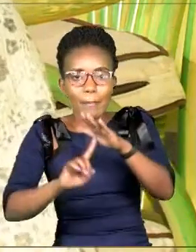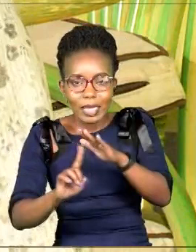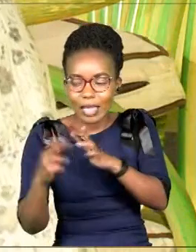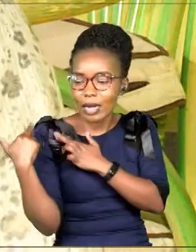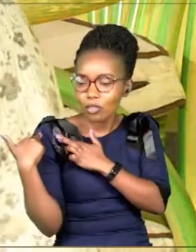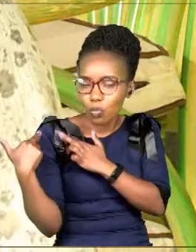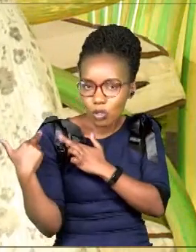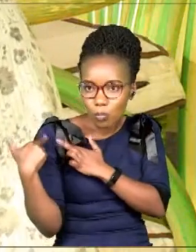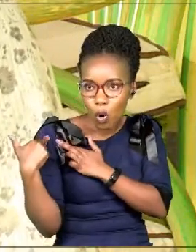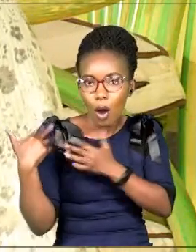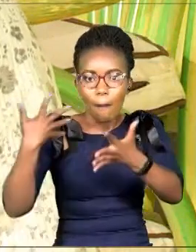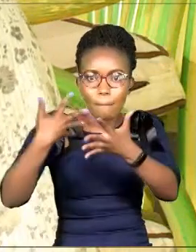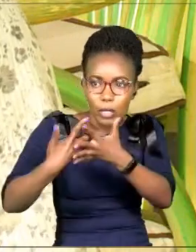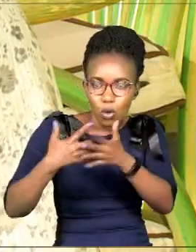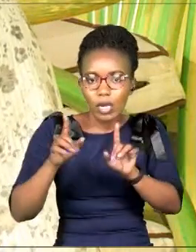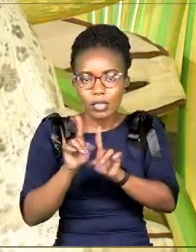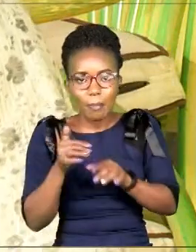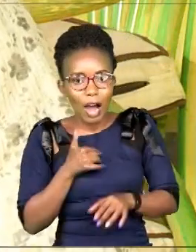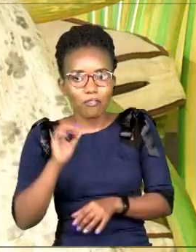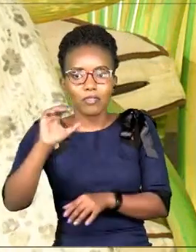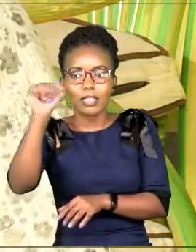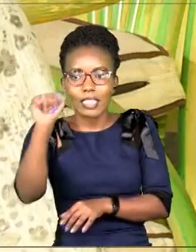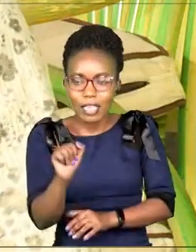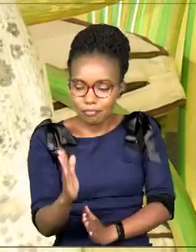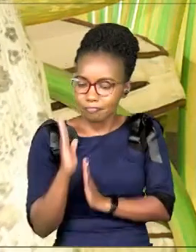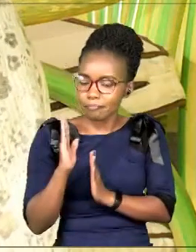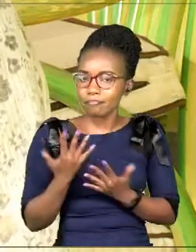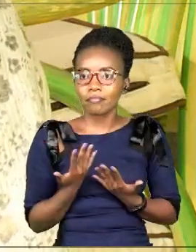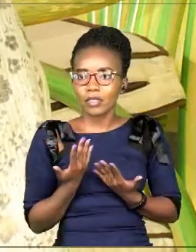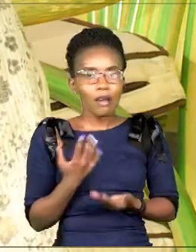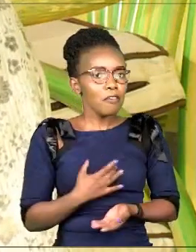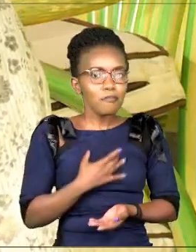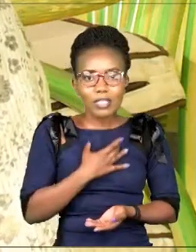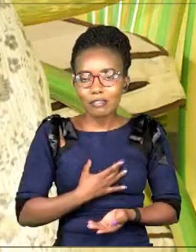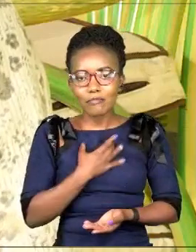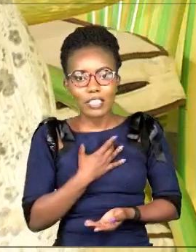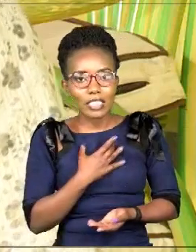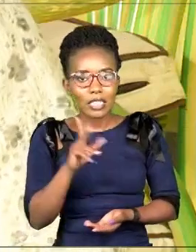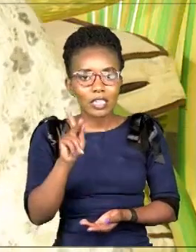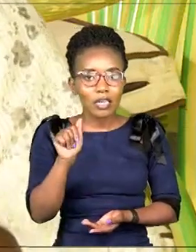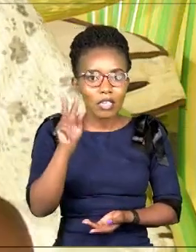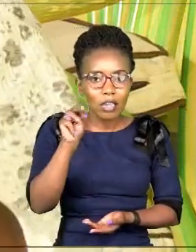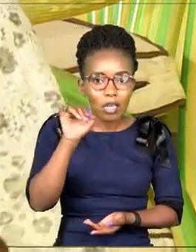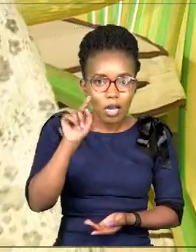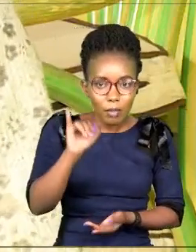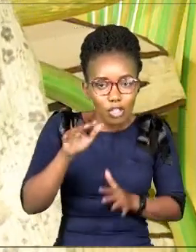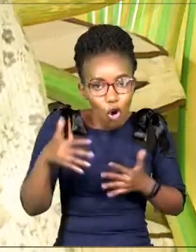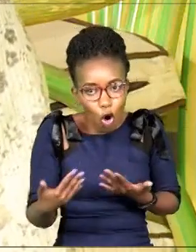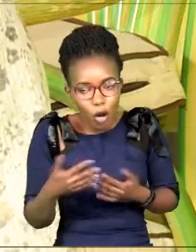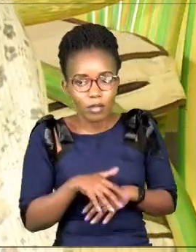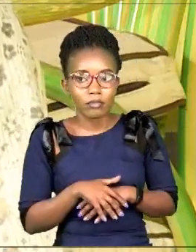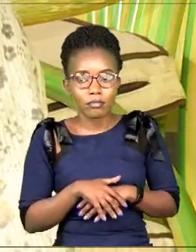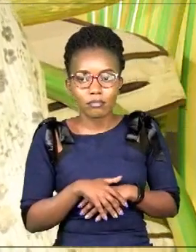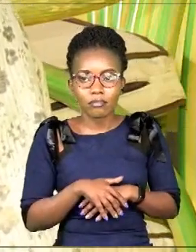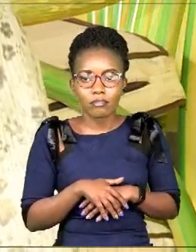have the CS. Were they making periodic visits to that facility? Were we doing periodic threat and